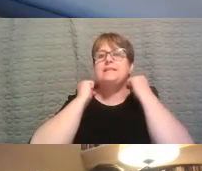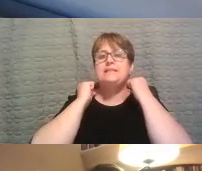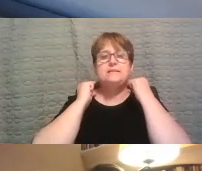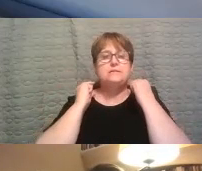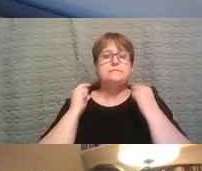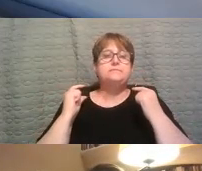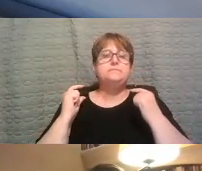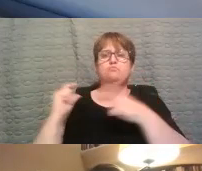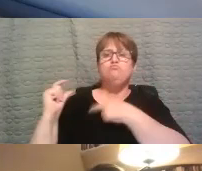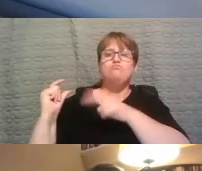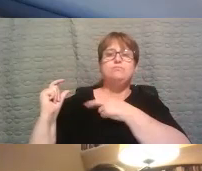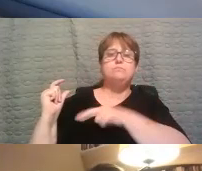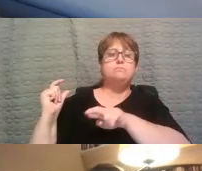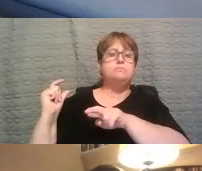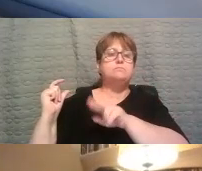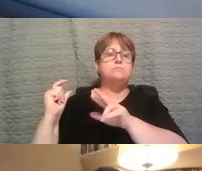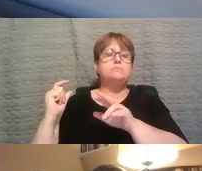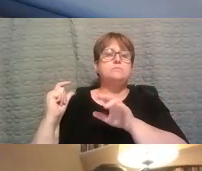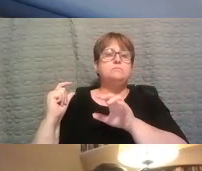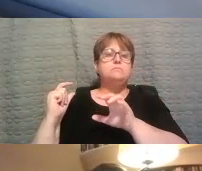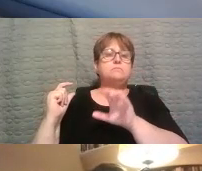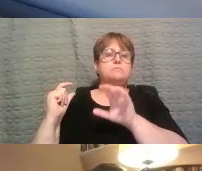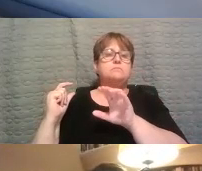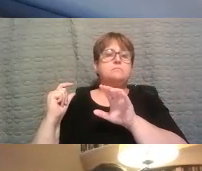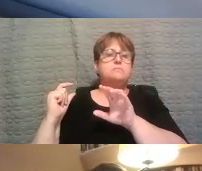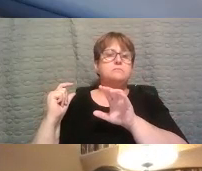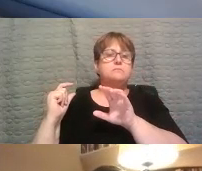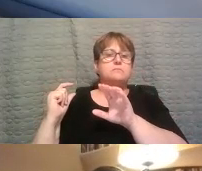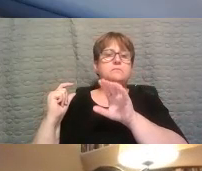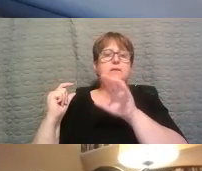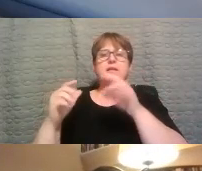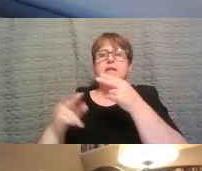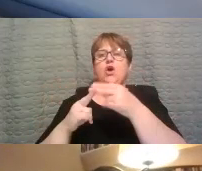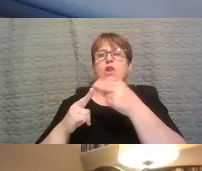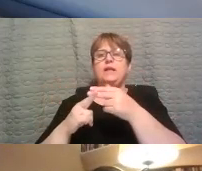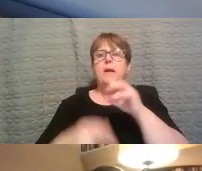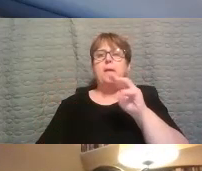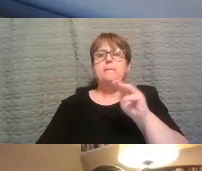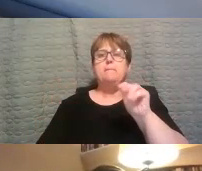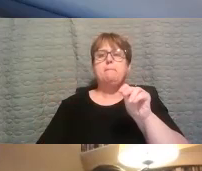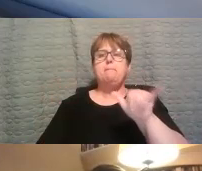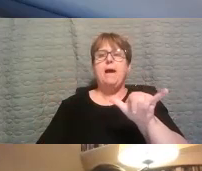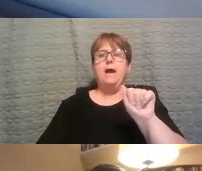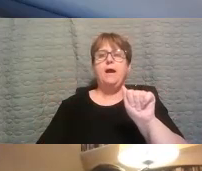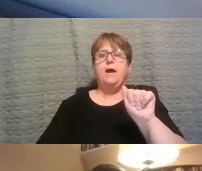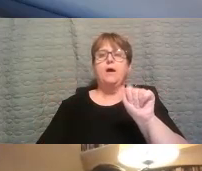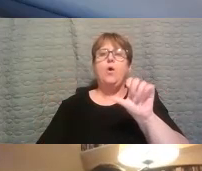uh, living. They call sacerdote Maya or